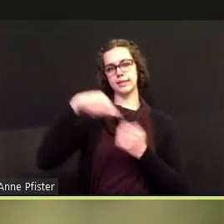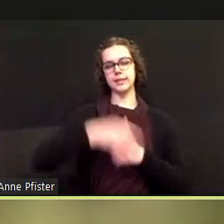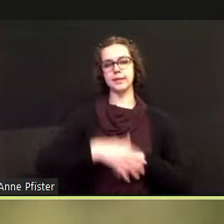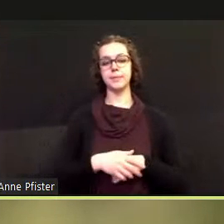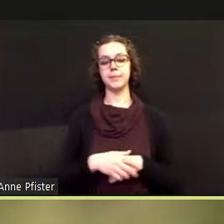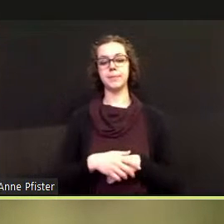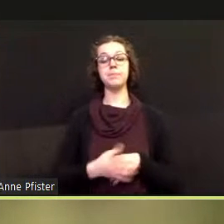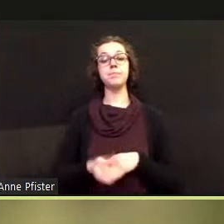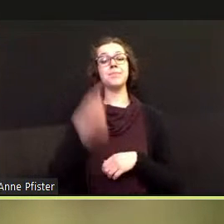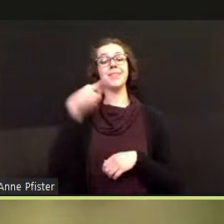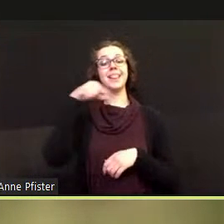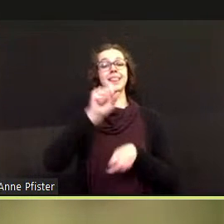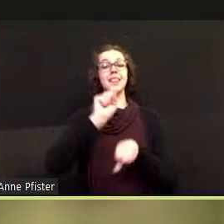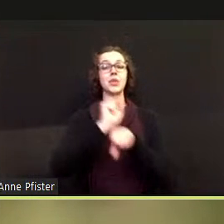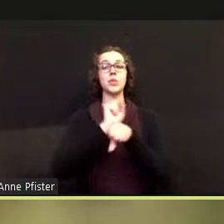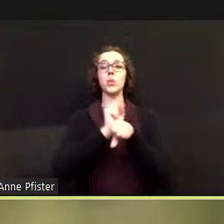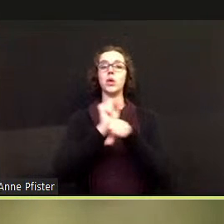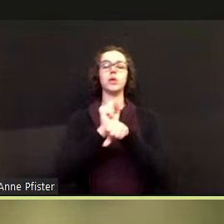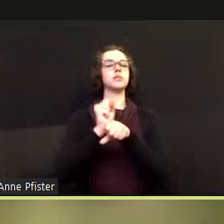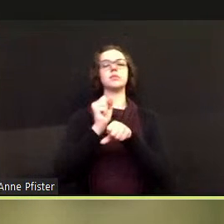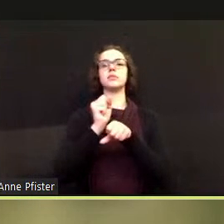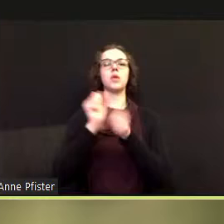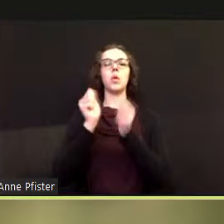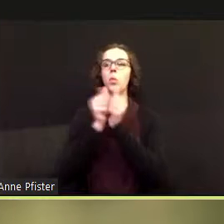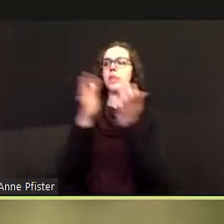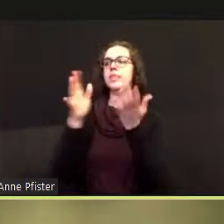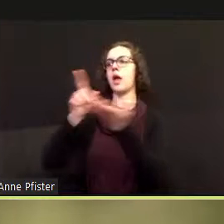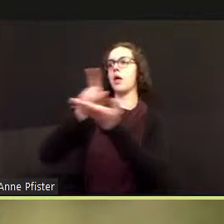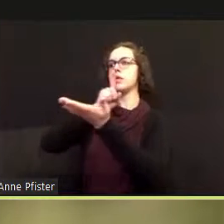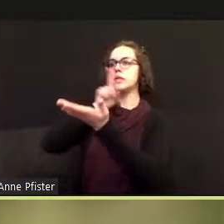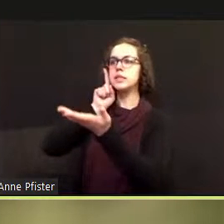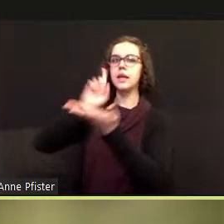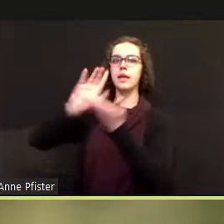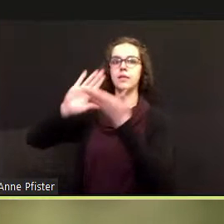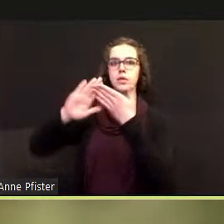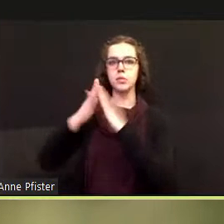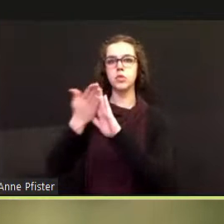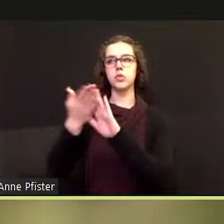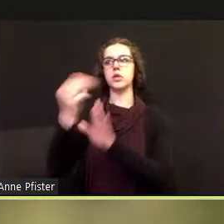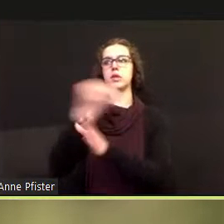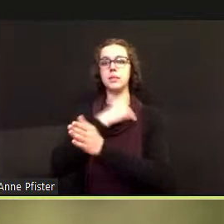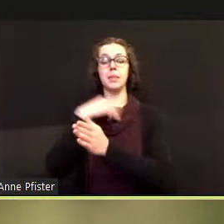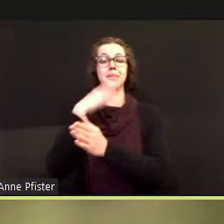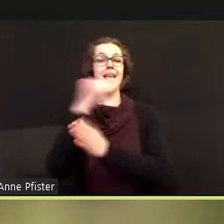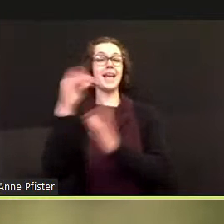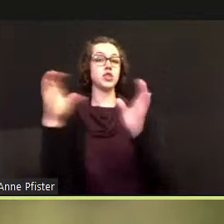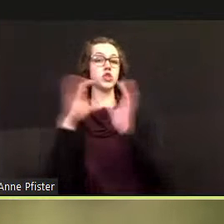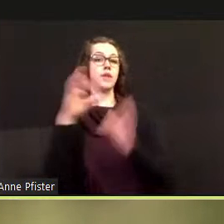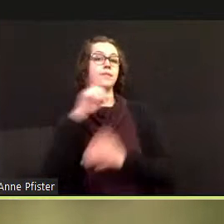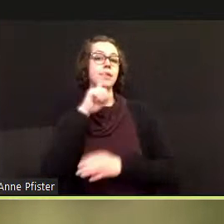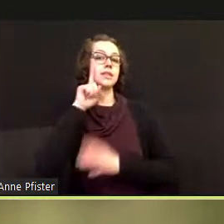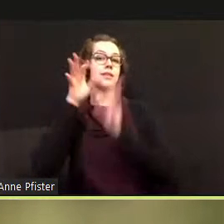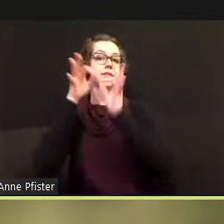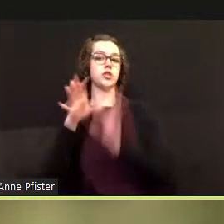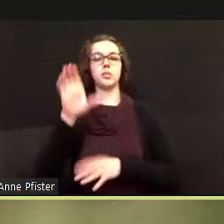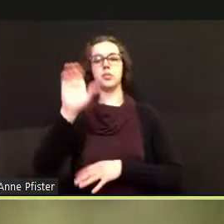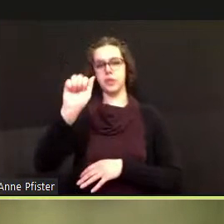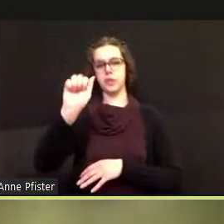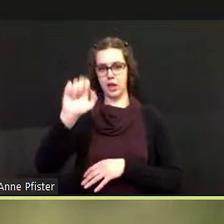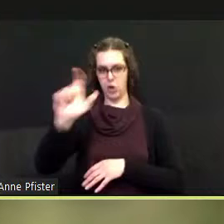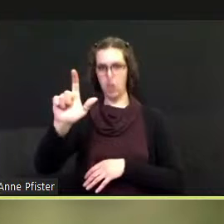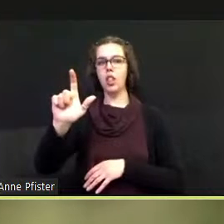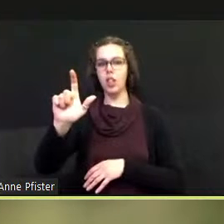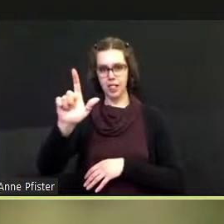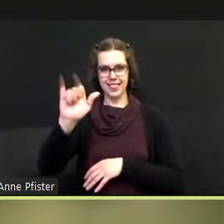possible without the support and hard work of deaf community members, including a certified deaf interpreter, Linda Carroll, who acted